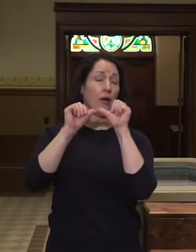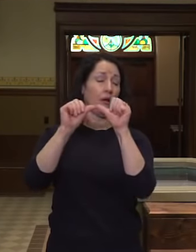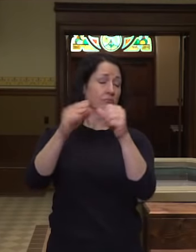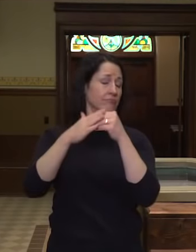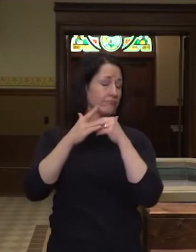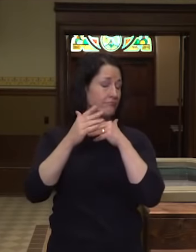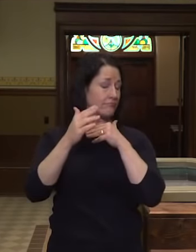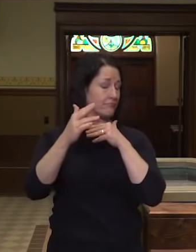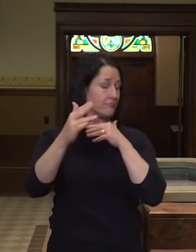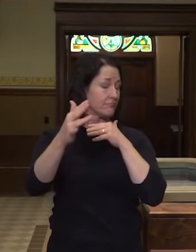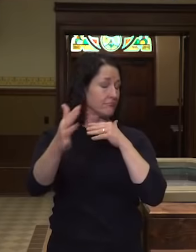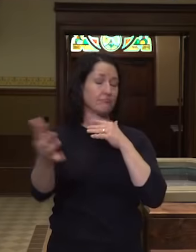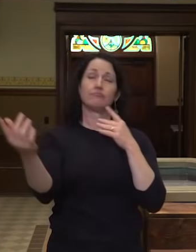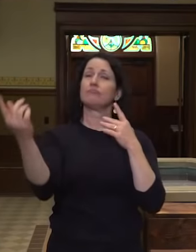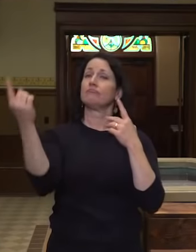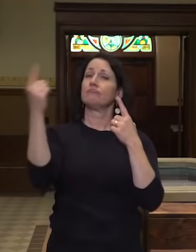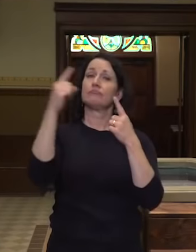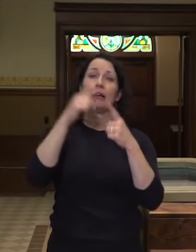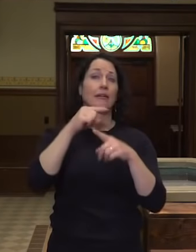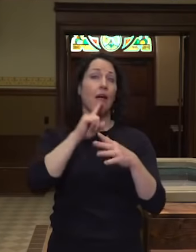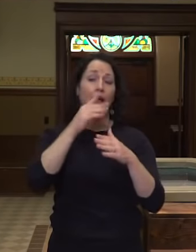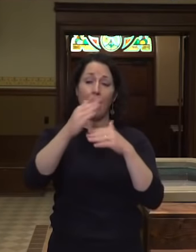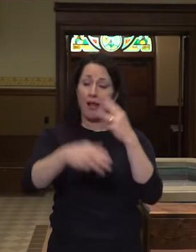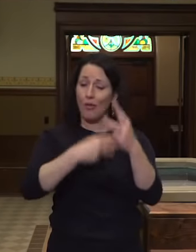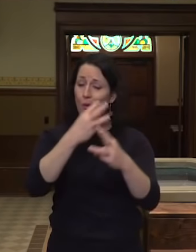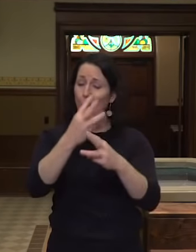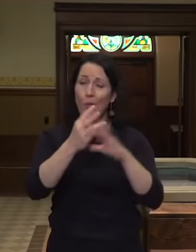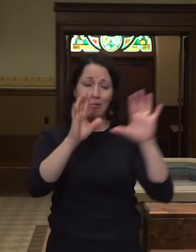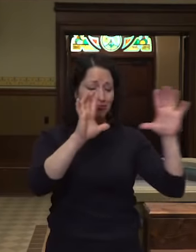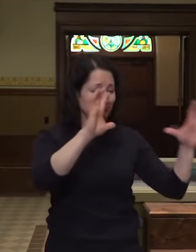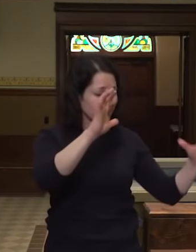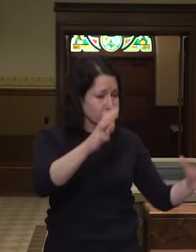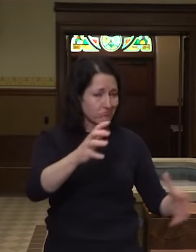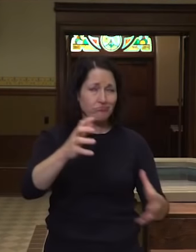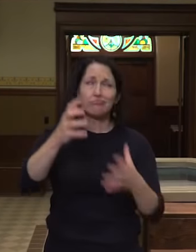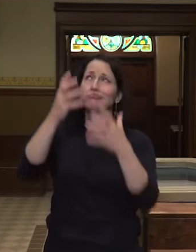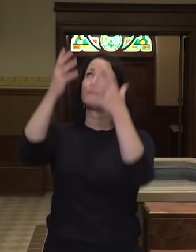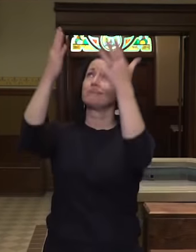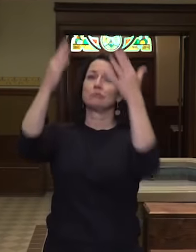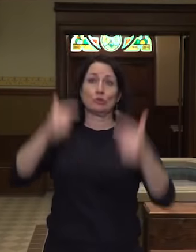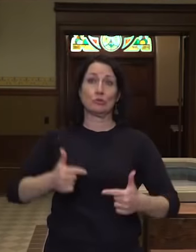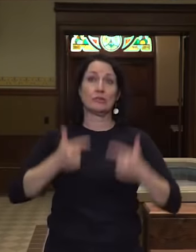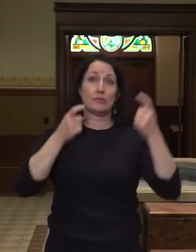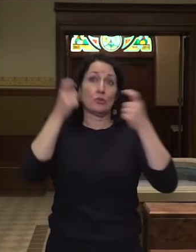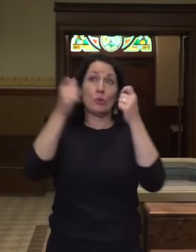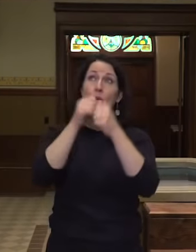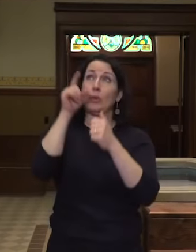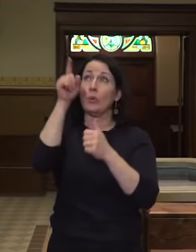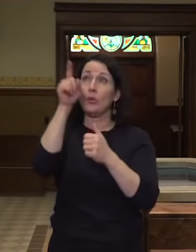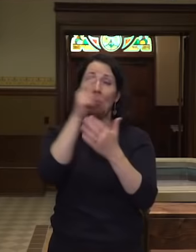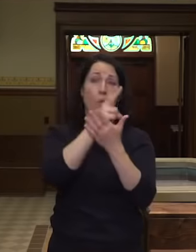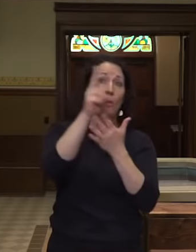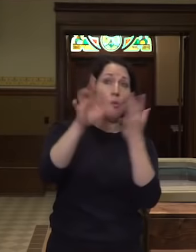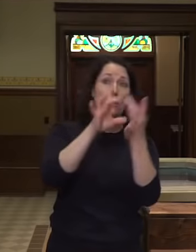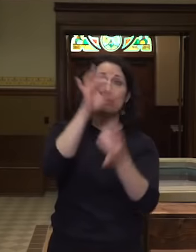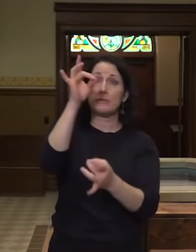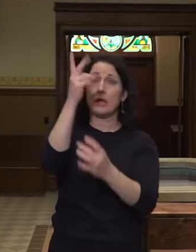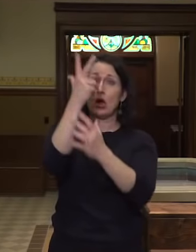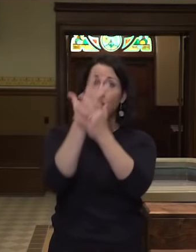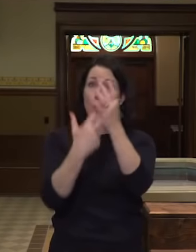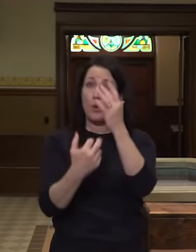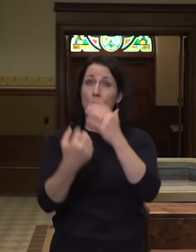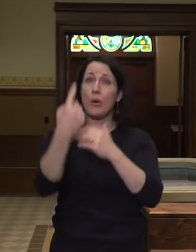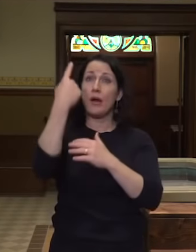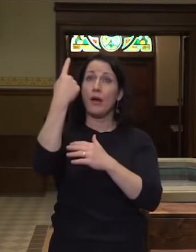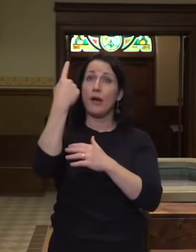world, his abiding presence among us, who lives and reigns with you in the unity of the Holy Spirit,